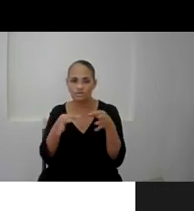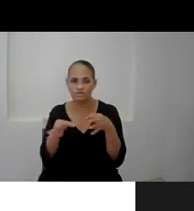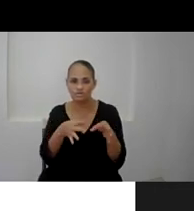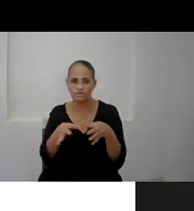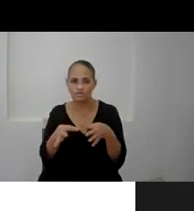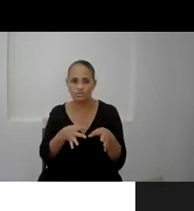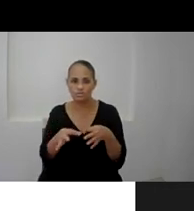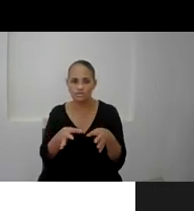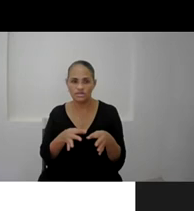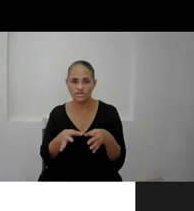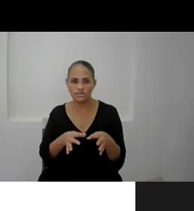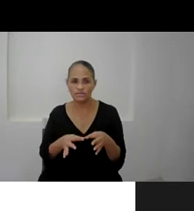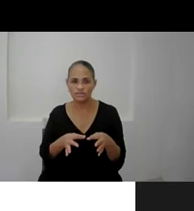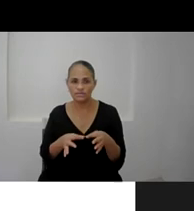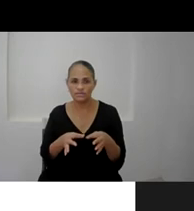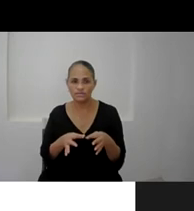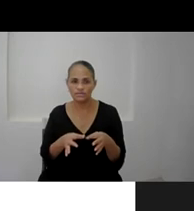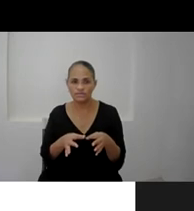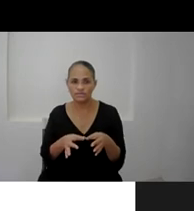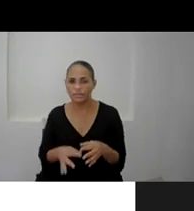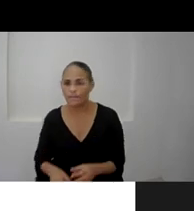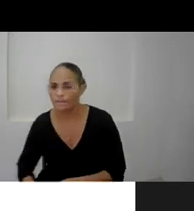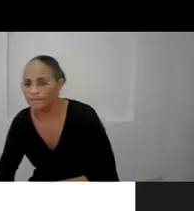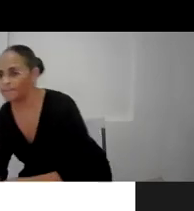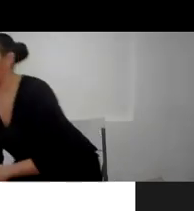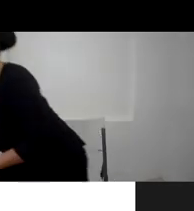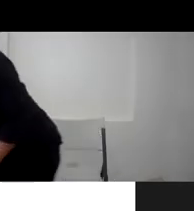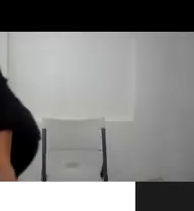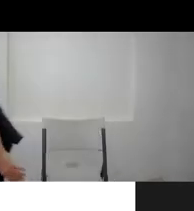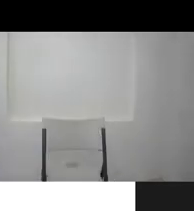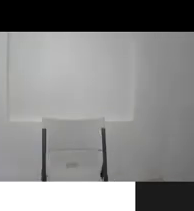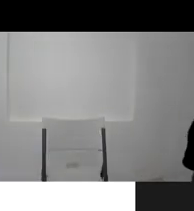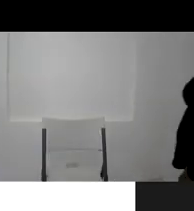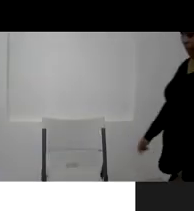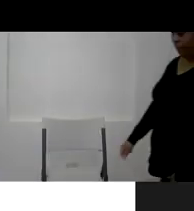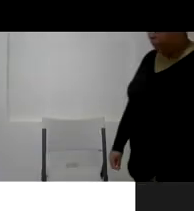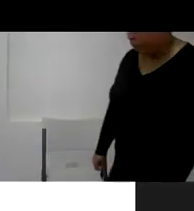Crystal. This, again, coming back to